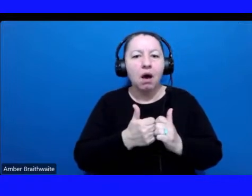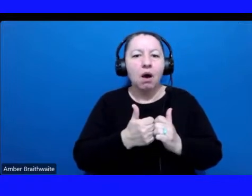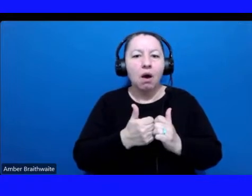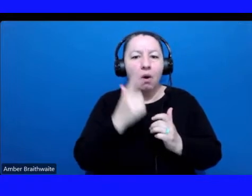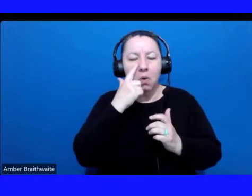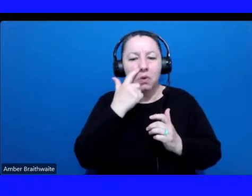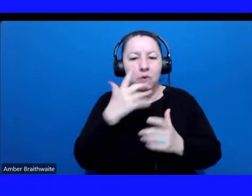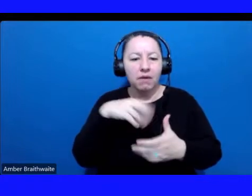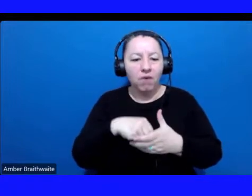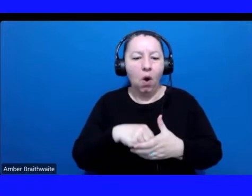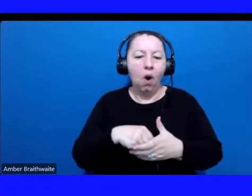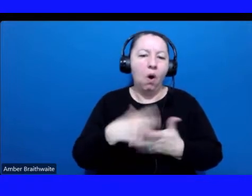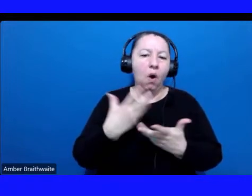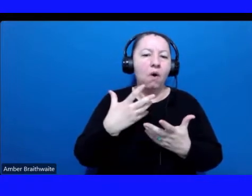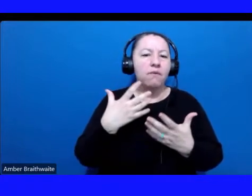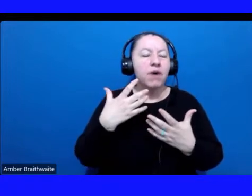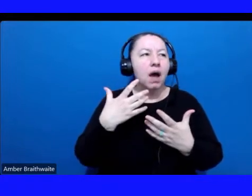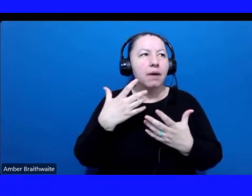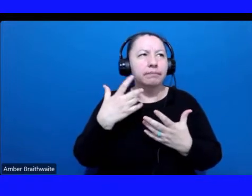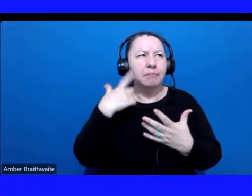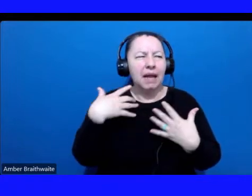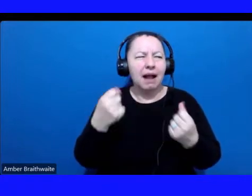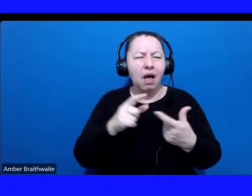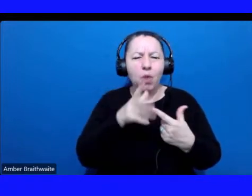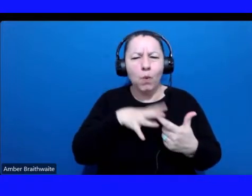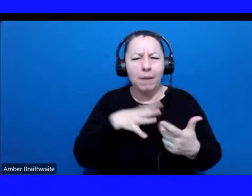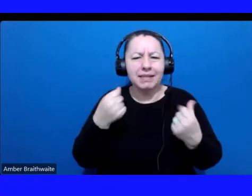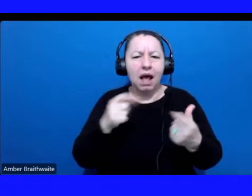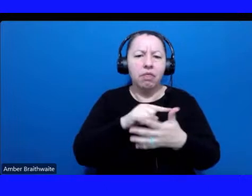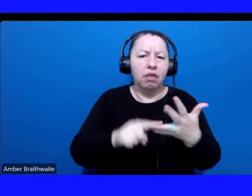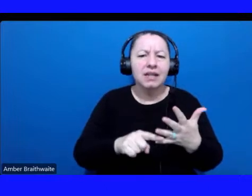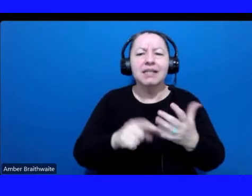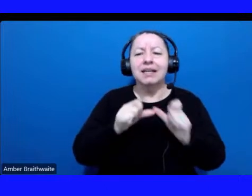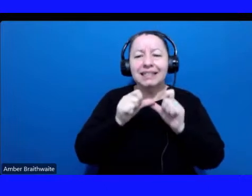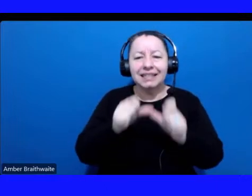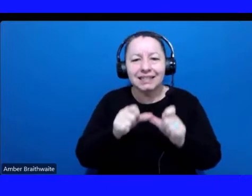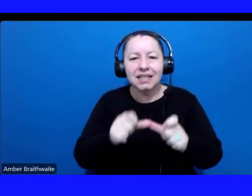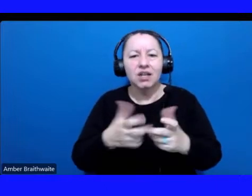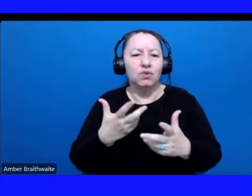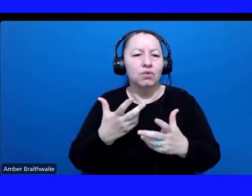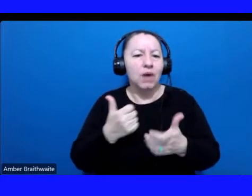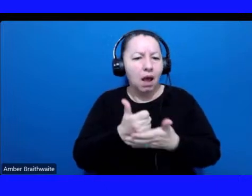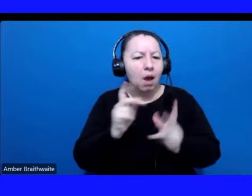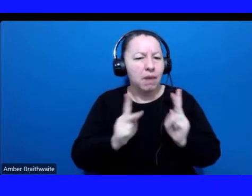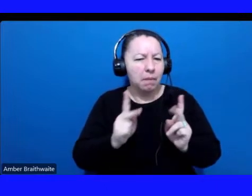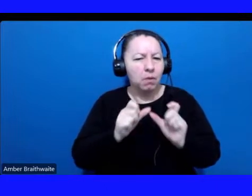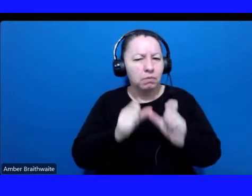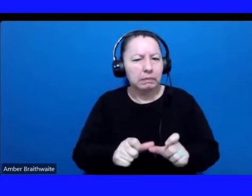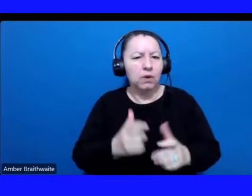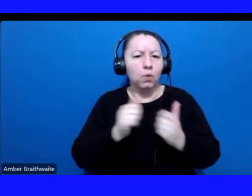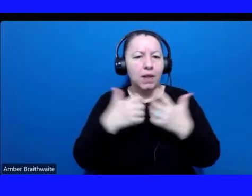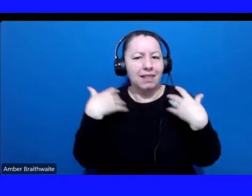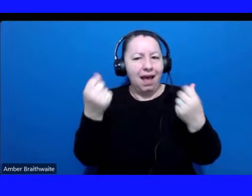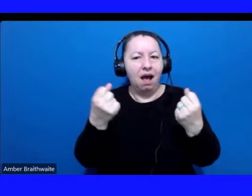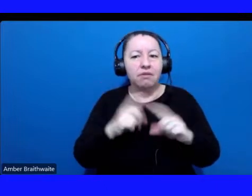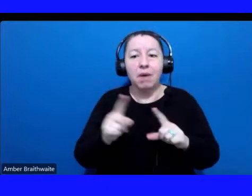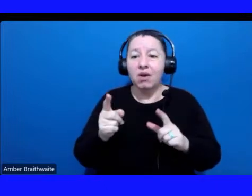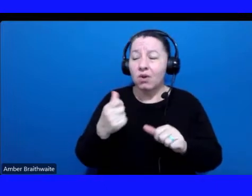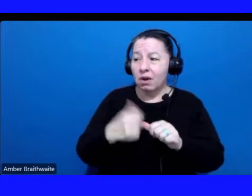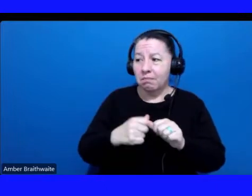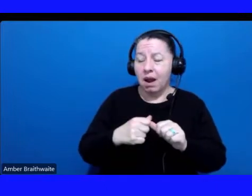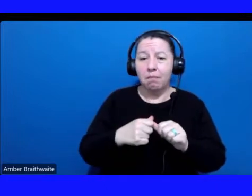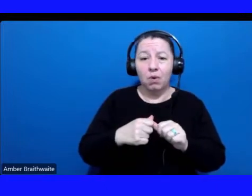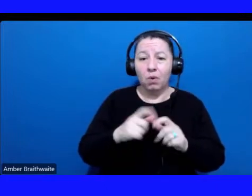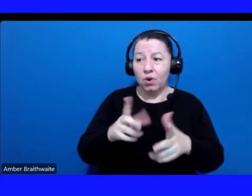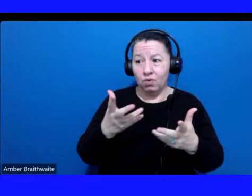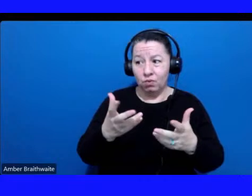aren't going to have the capacity to deal with pregnant or just delivered women. So really building a model where we can support